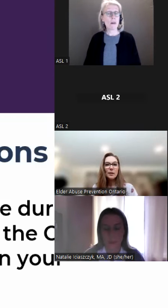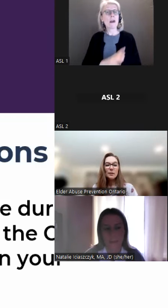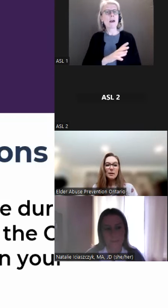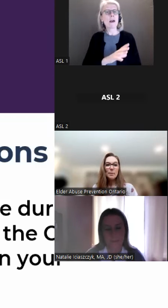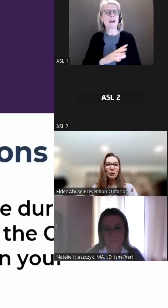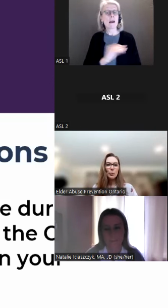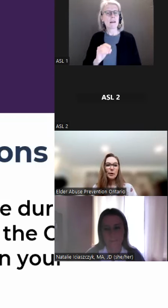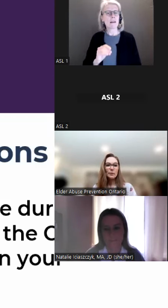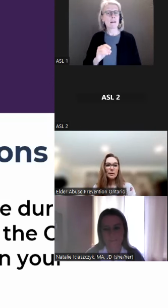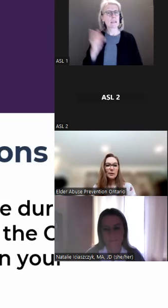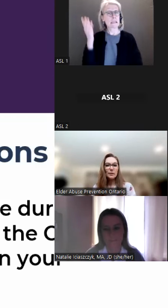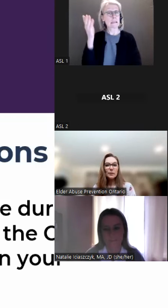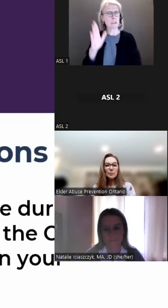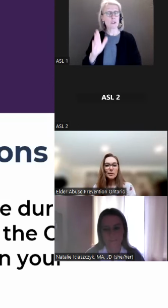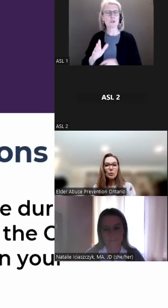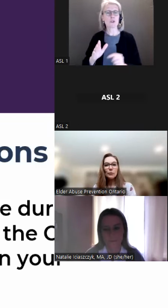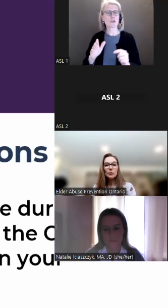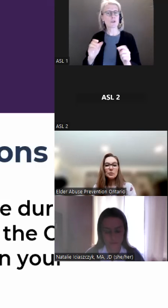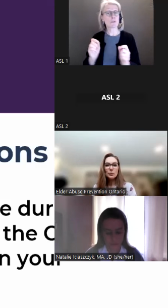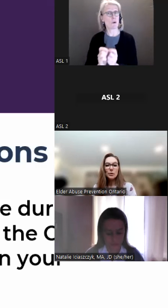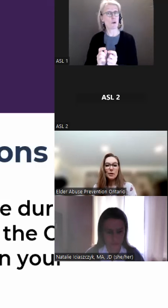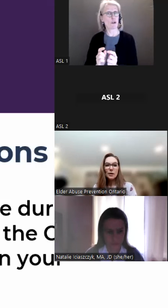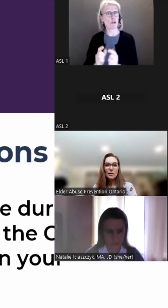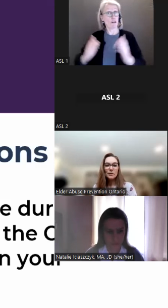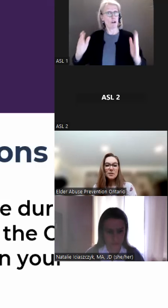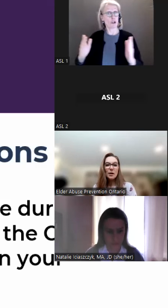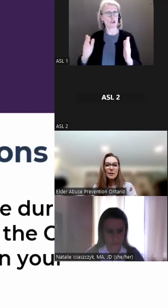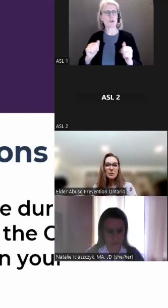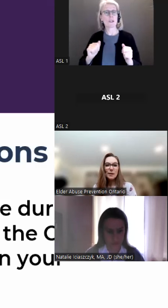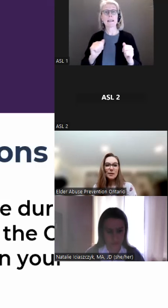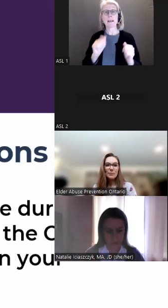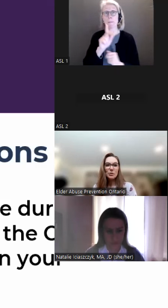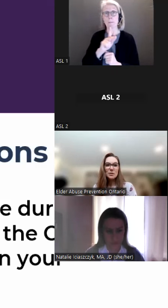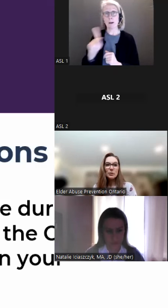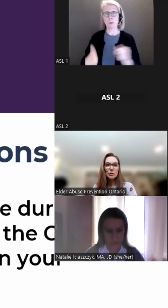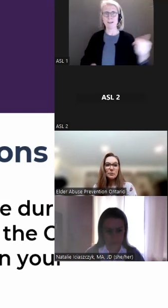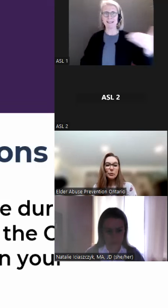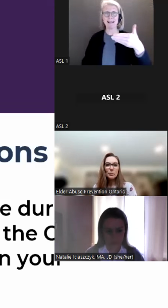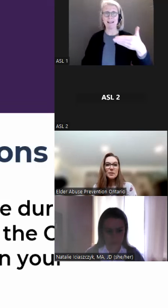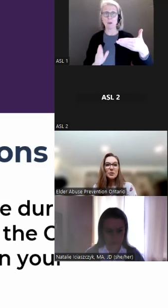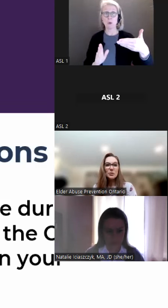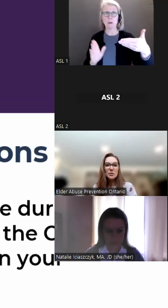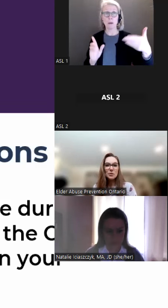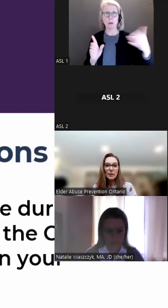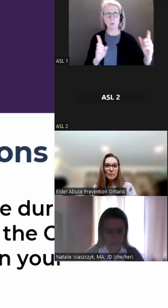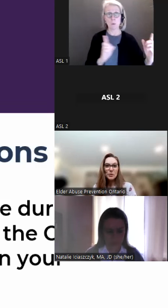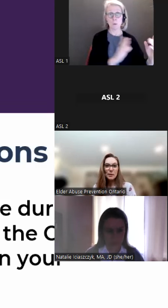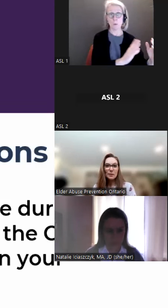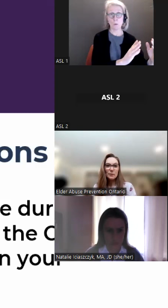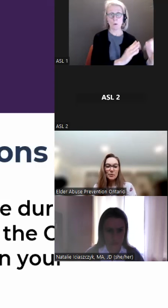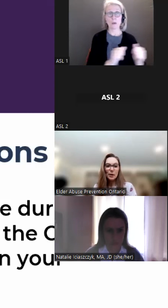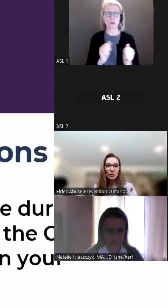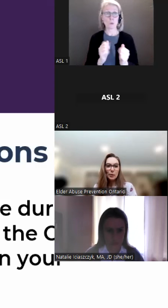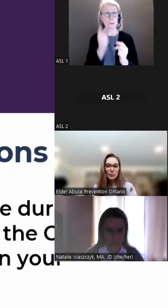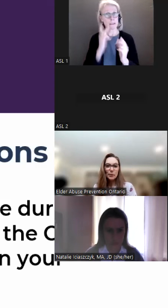drag the PowerPoint a little bit over to the side to make the images larger for the presenters, to